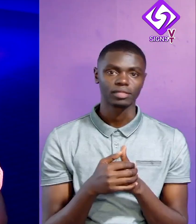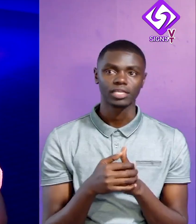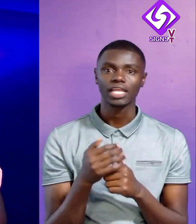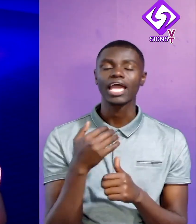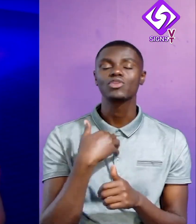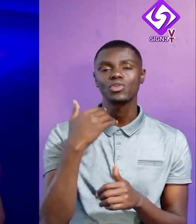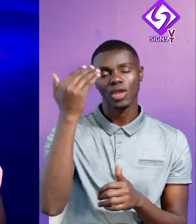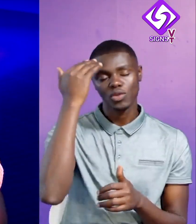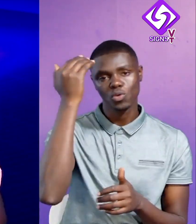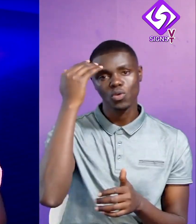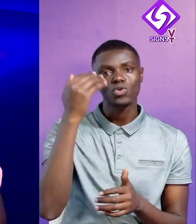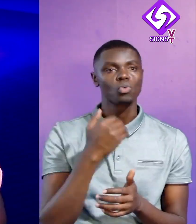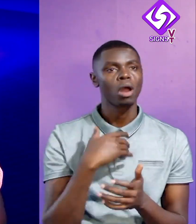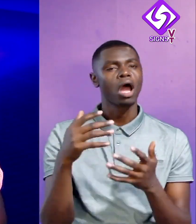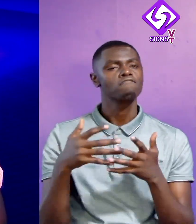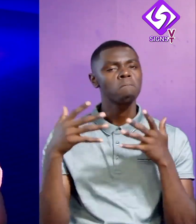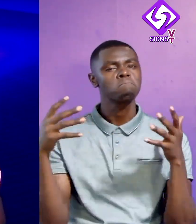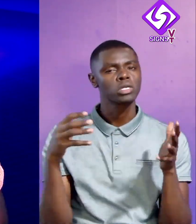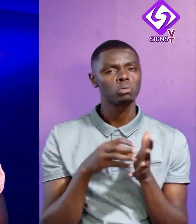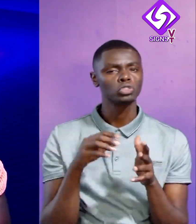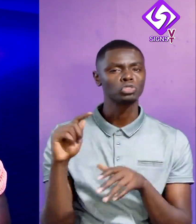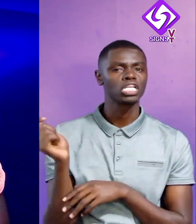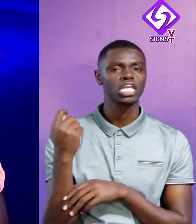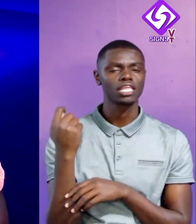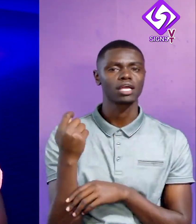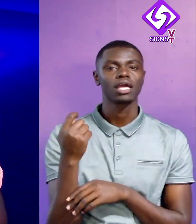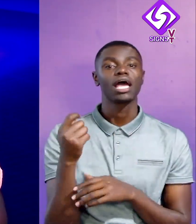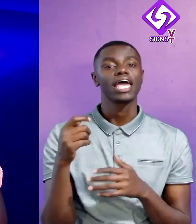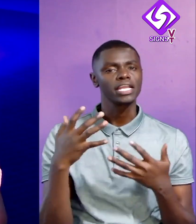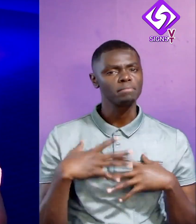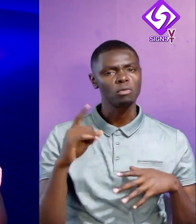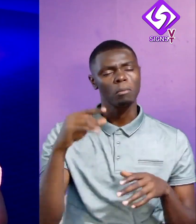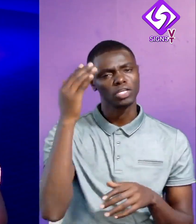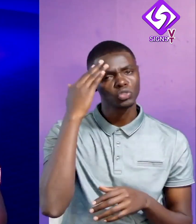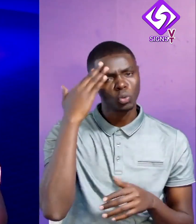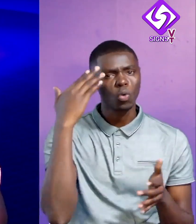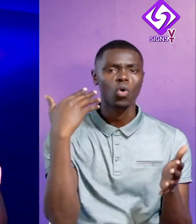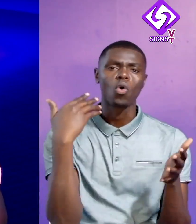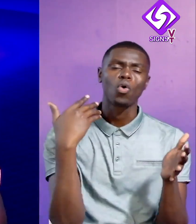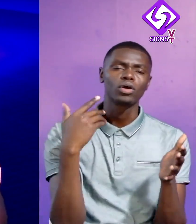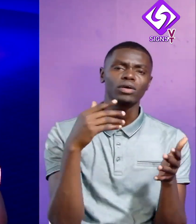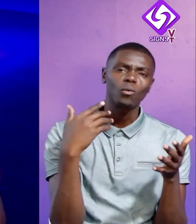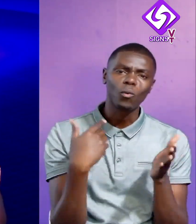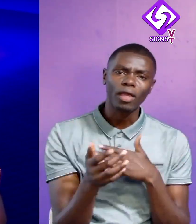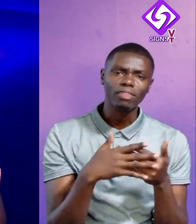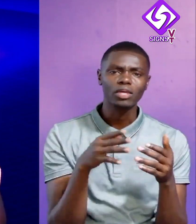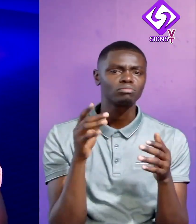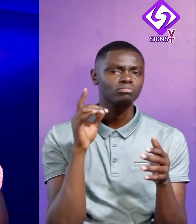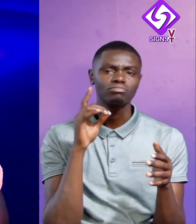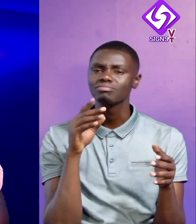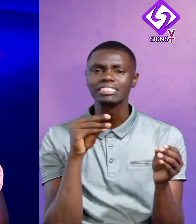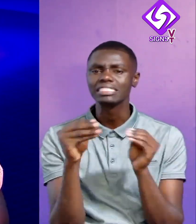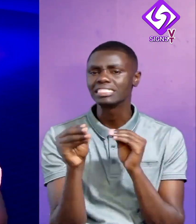sana, and I'm happy that umekuja hapa. People should know that even if you are deaf, even if you have